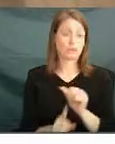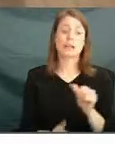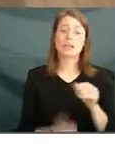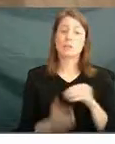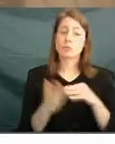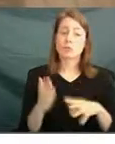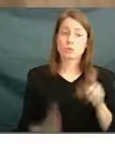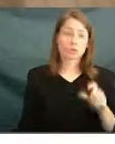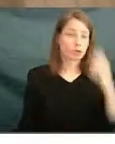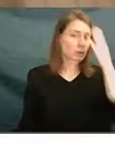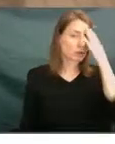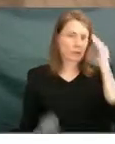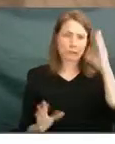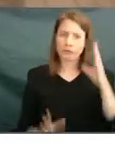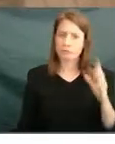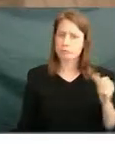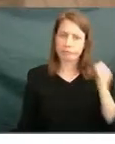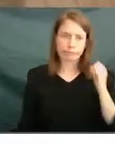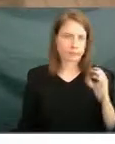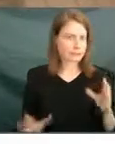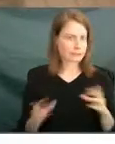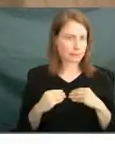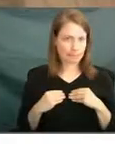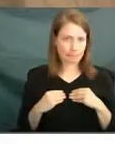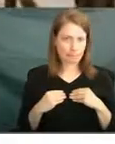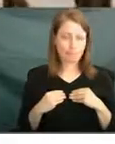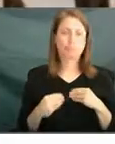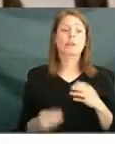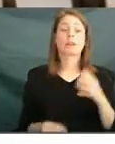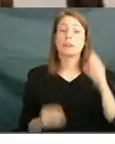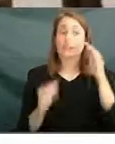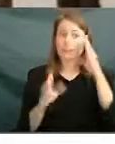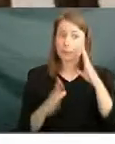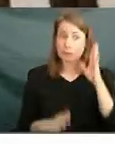the teacher monitor the pupils in a good way.